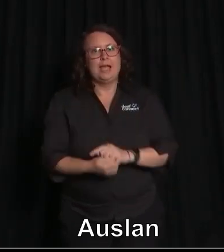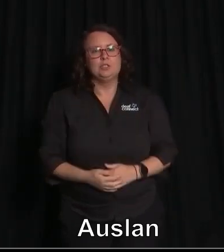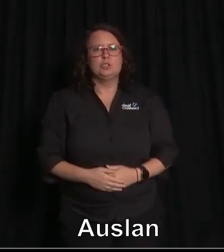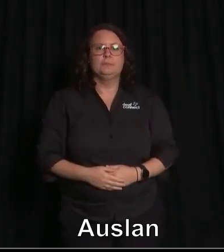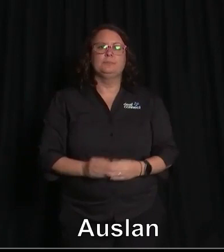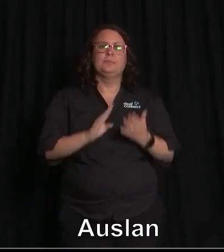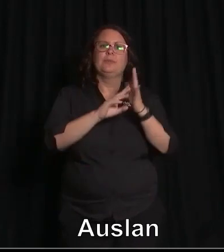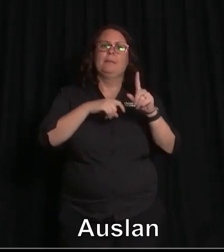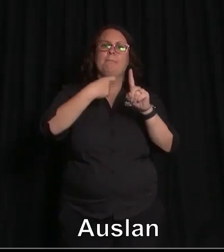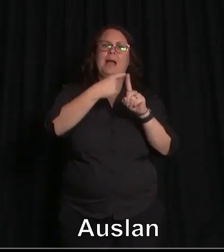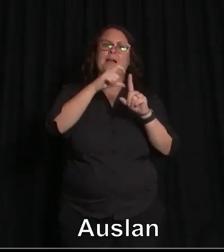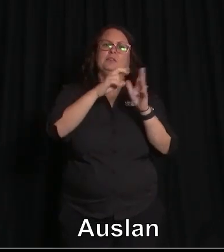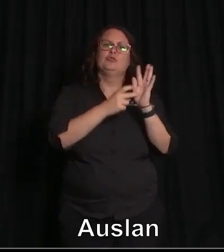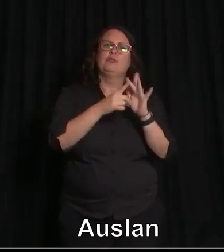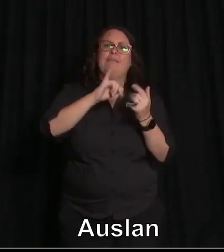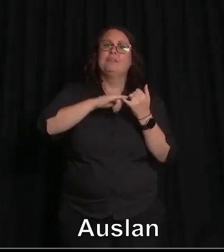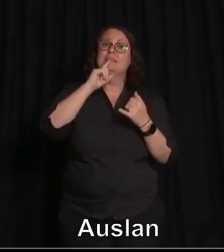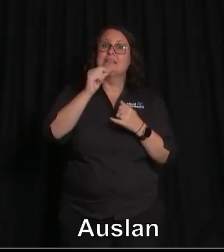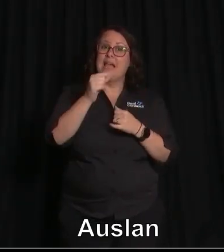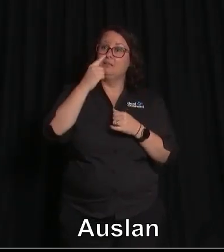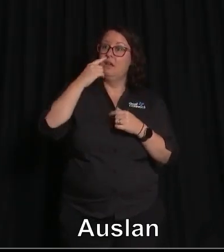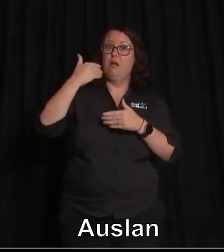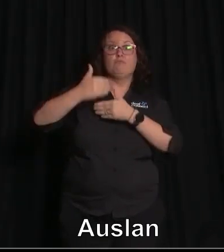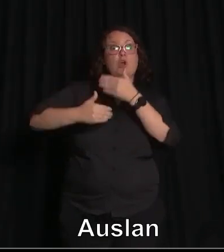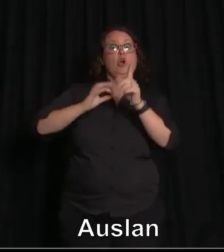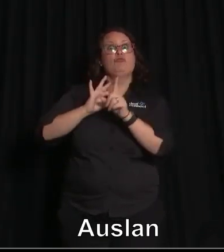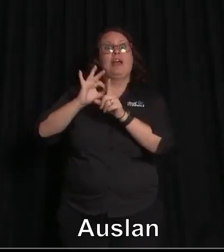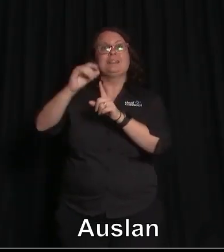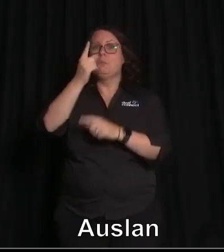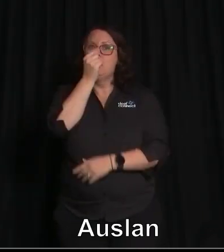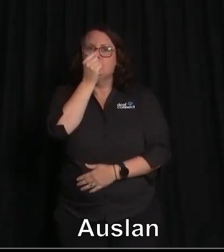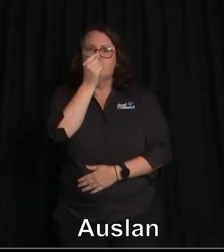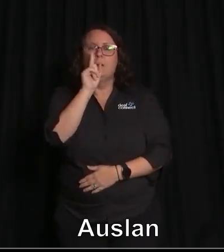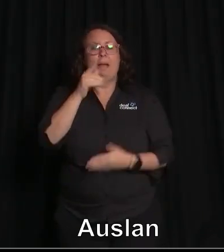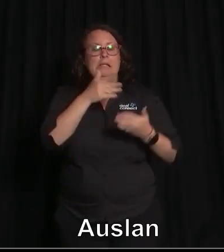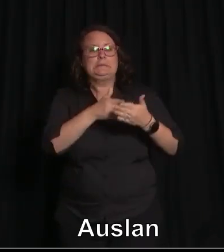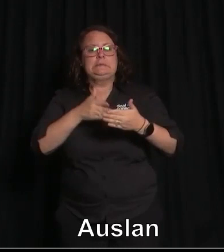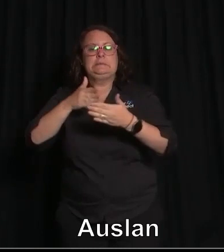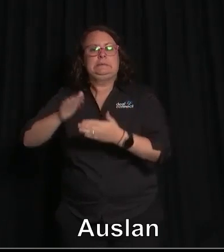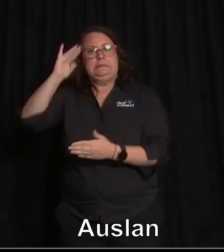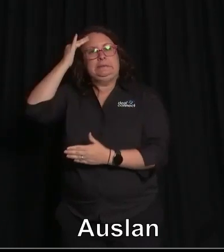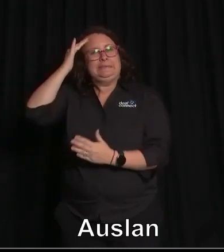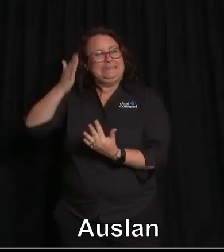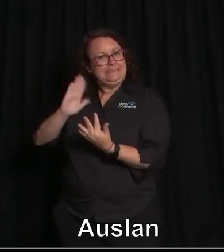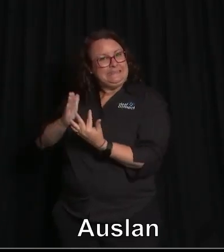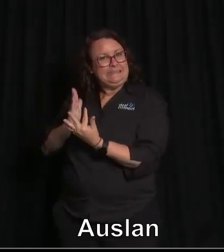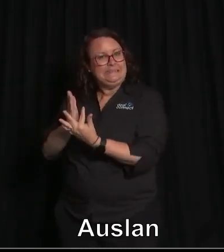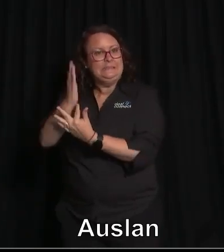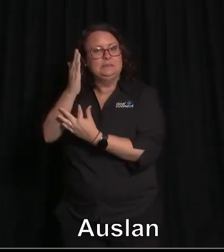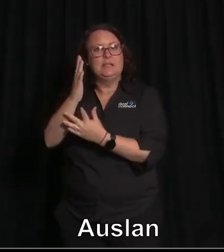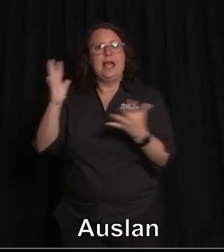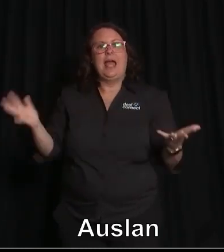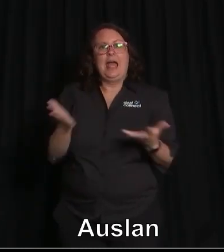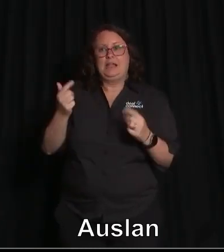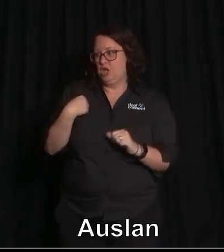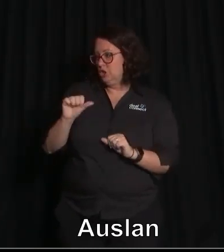Dreyfus told us that progress is possible, even if our journey is difficult, that we should encourage our new neighbors